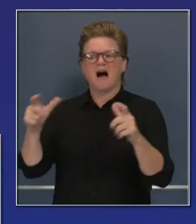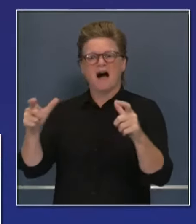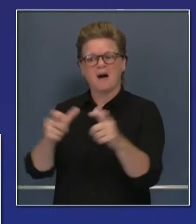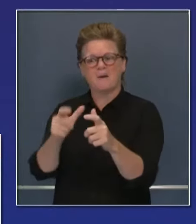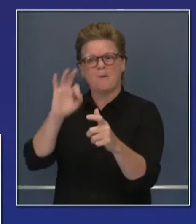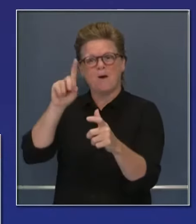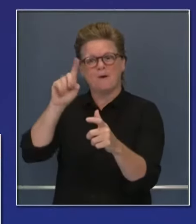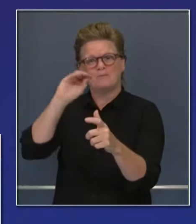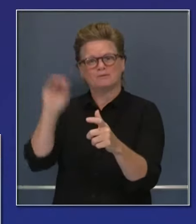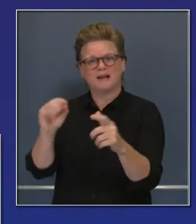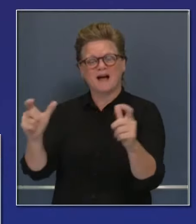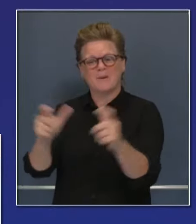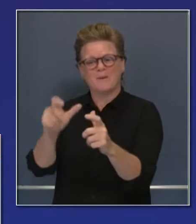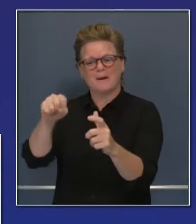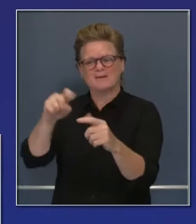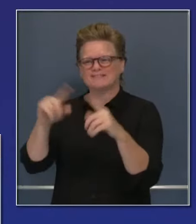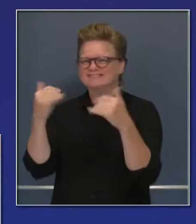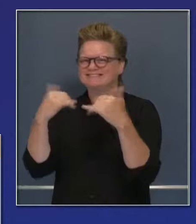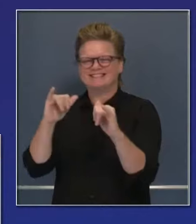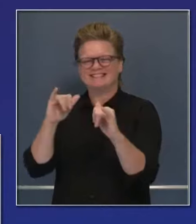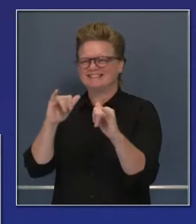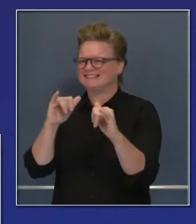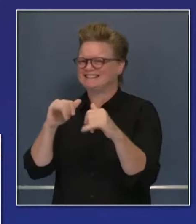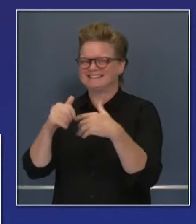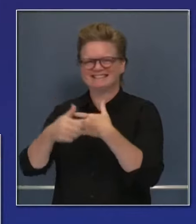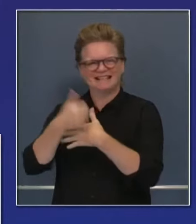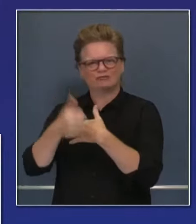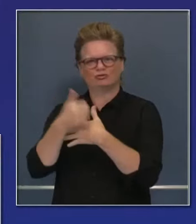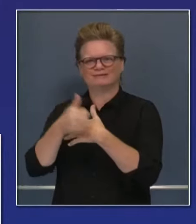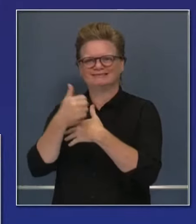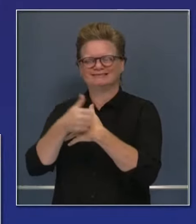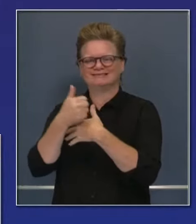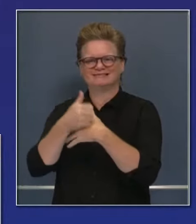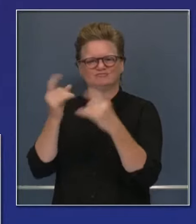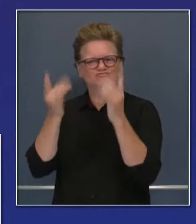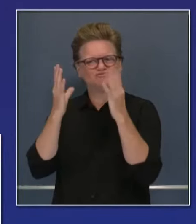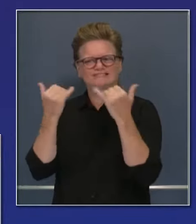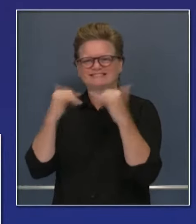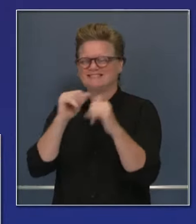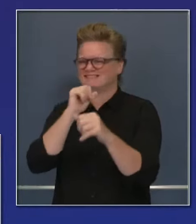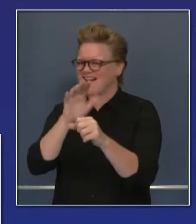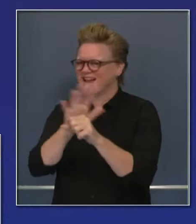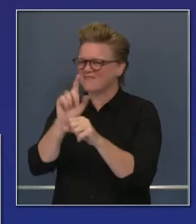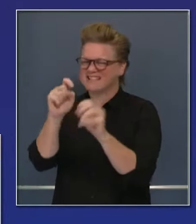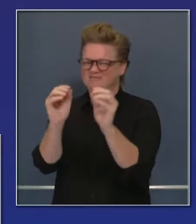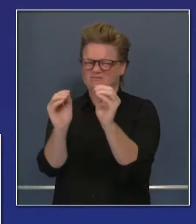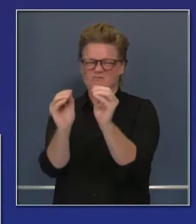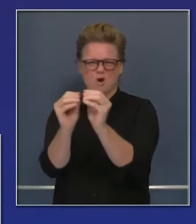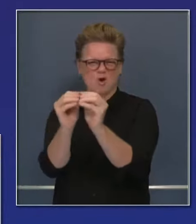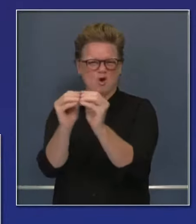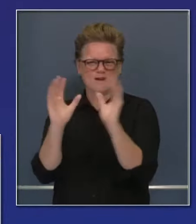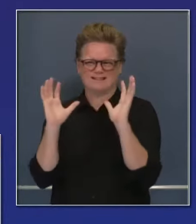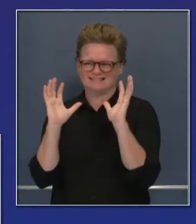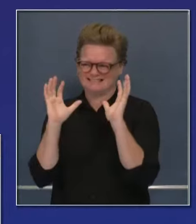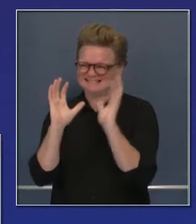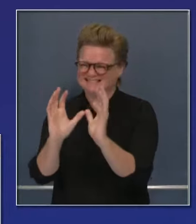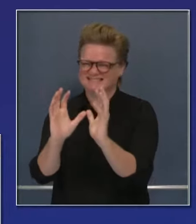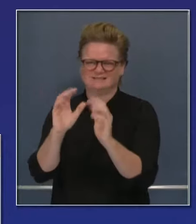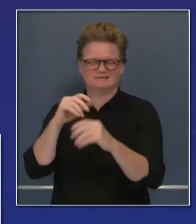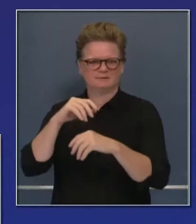LNU and 95% on the SEU, that's not good enough. We still have work to do, particularly with these